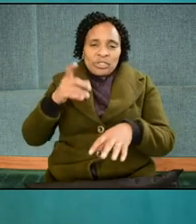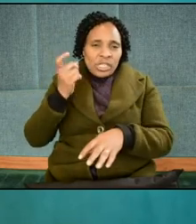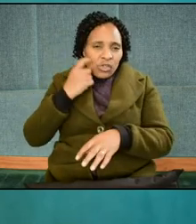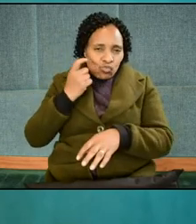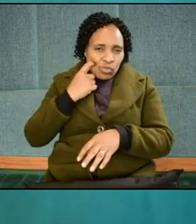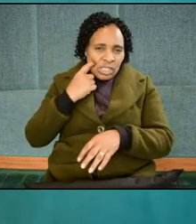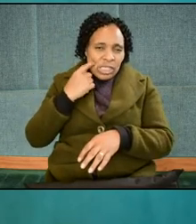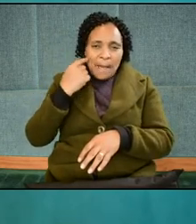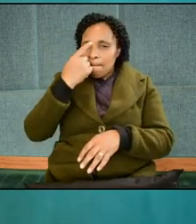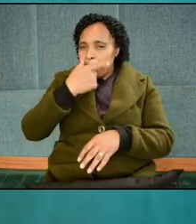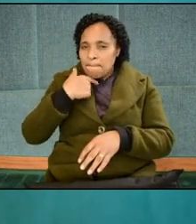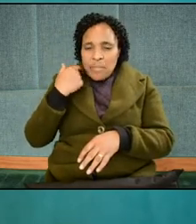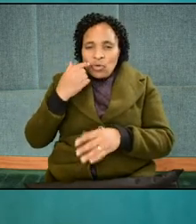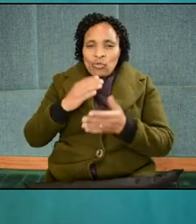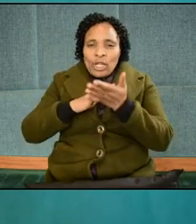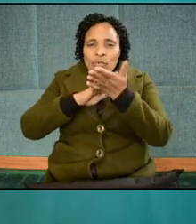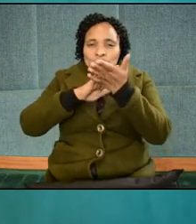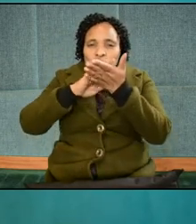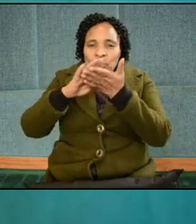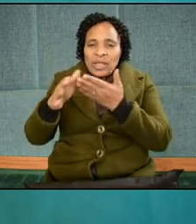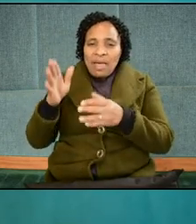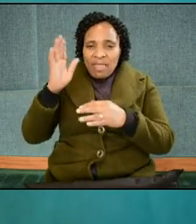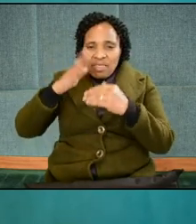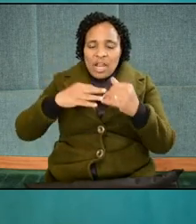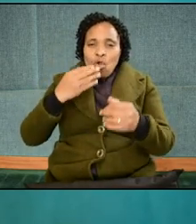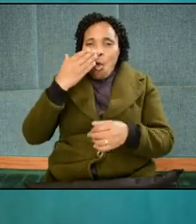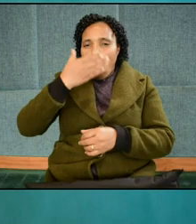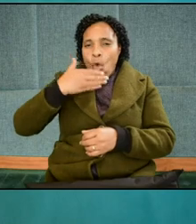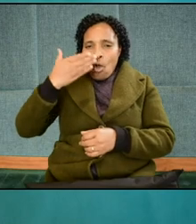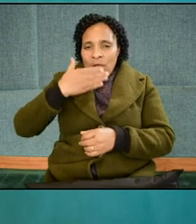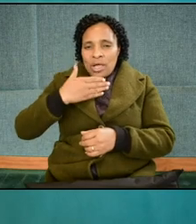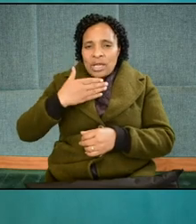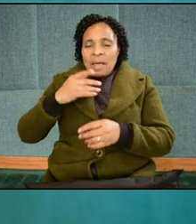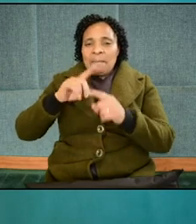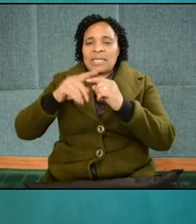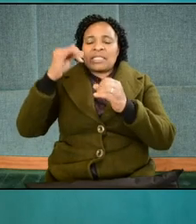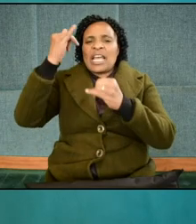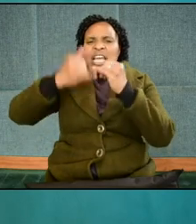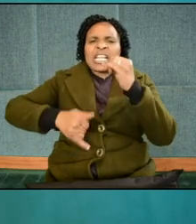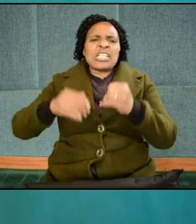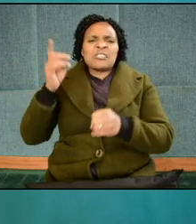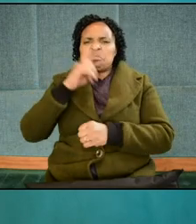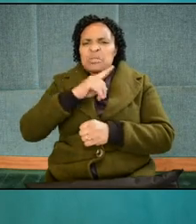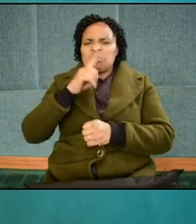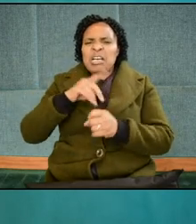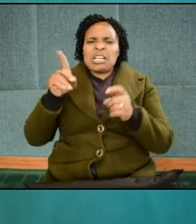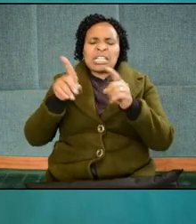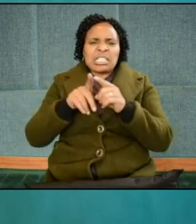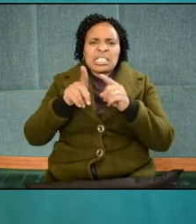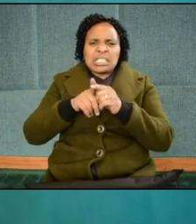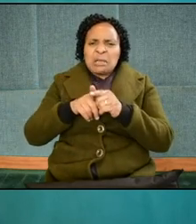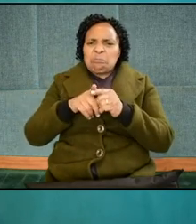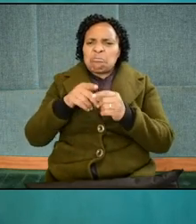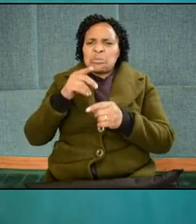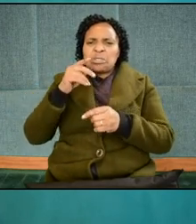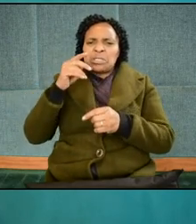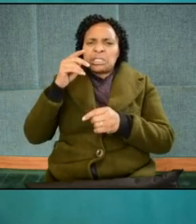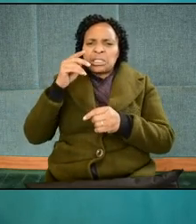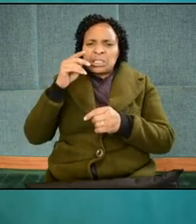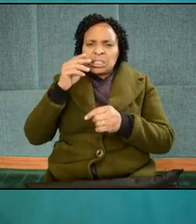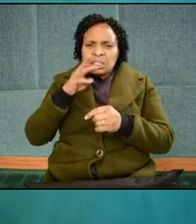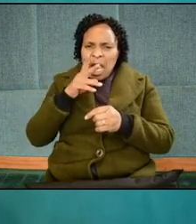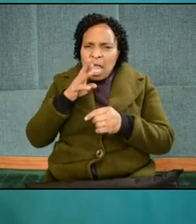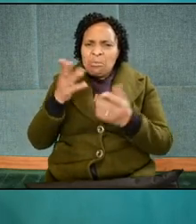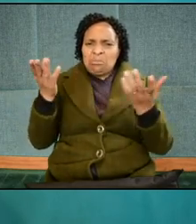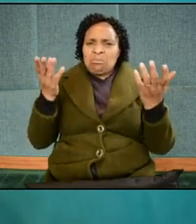is smoother than oil." Verse 4 says, "But her end is bitter as wormwood, sharp as a two-edged